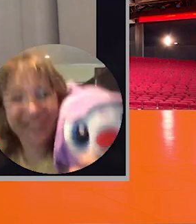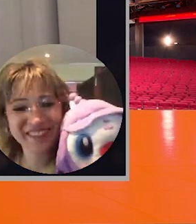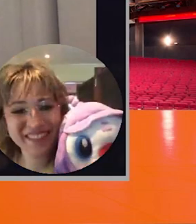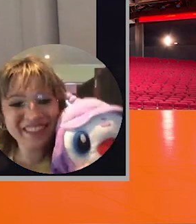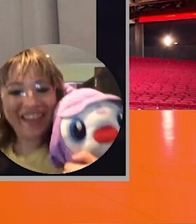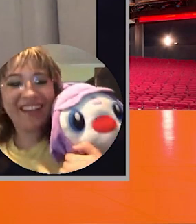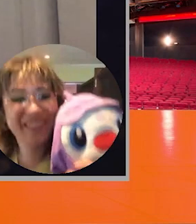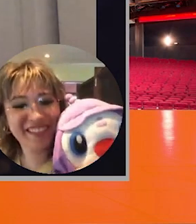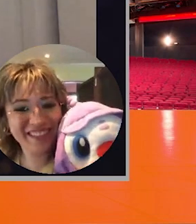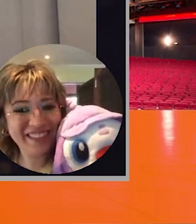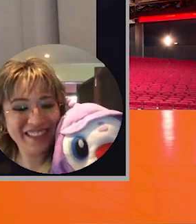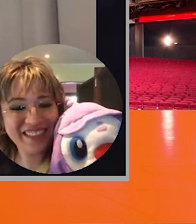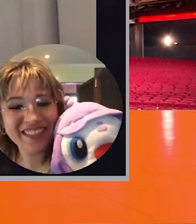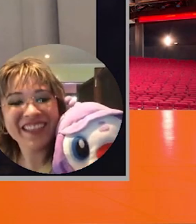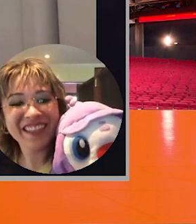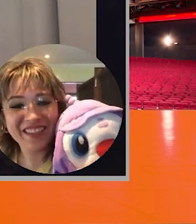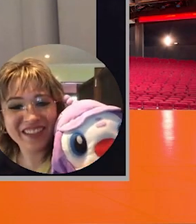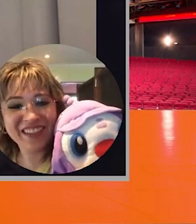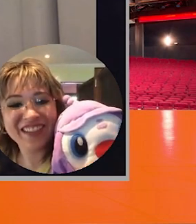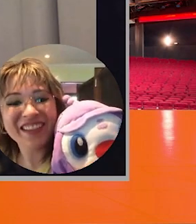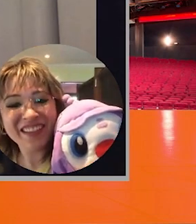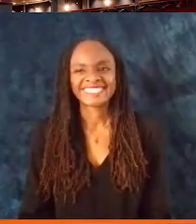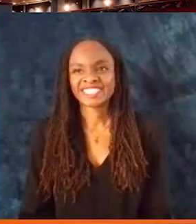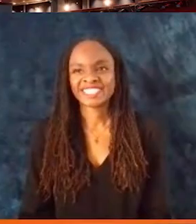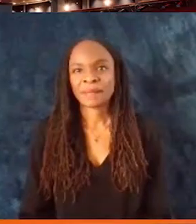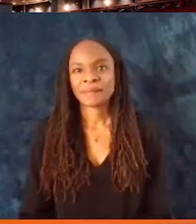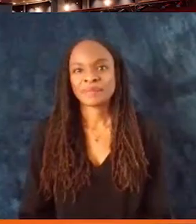HR. Congratulations, Danny.